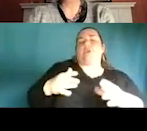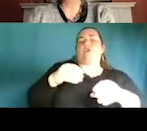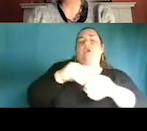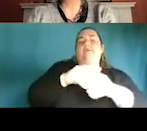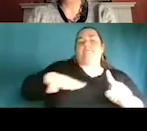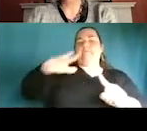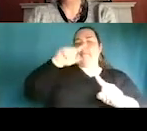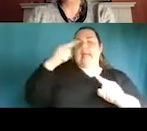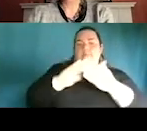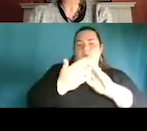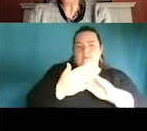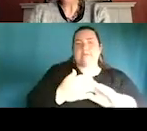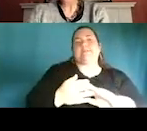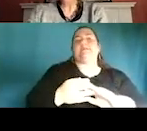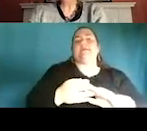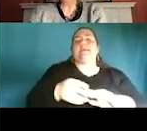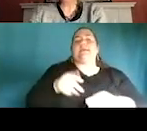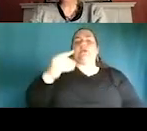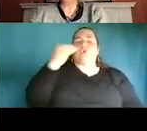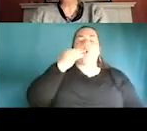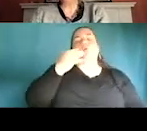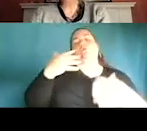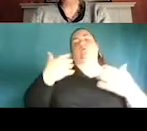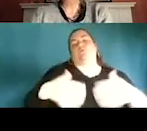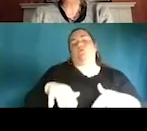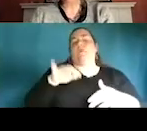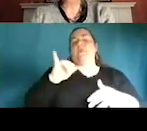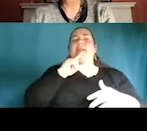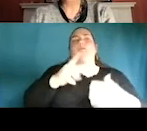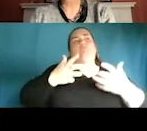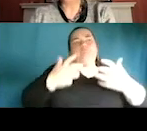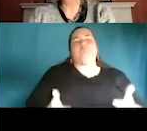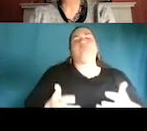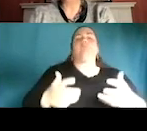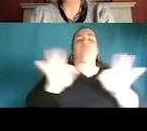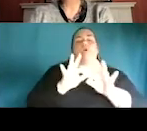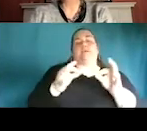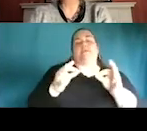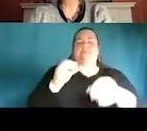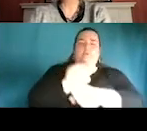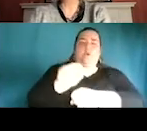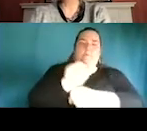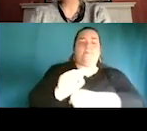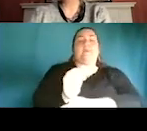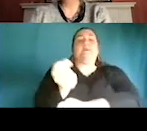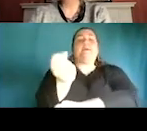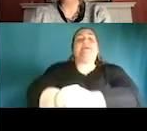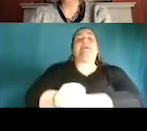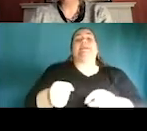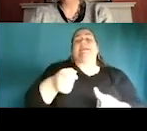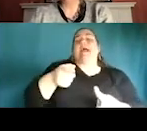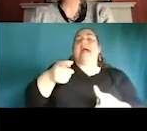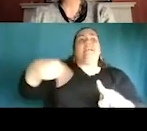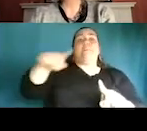and seminar room. For anyone that knows Professor Willis, it will not surprise you to hear that he is recognized for his commitment to